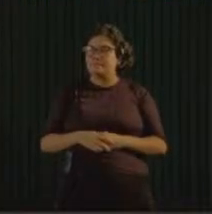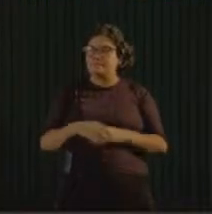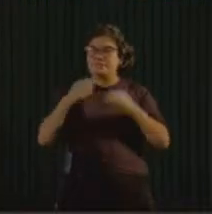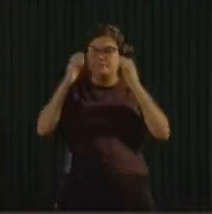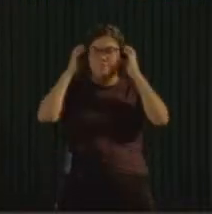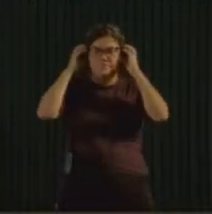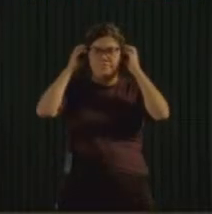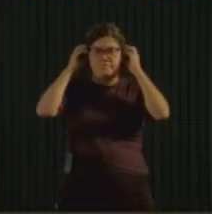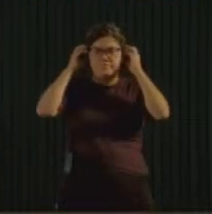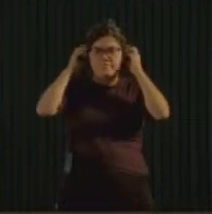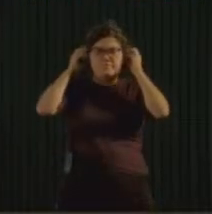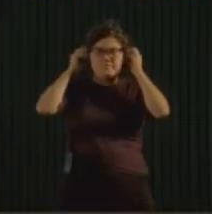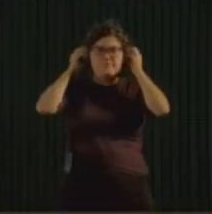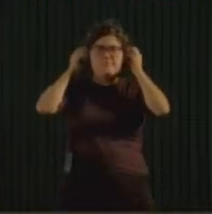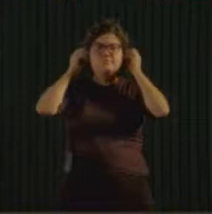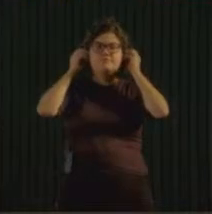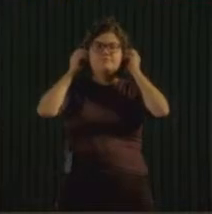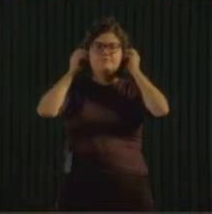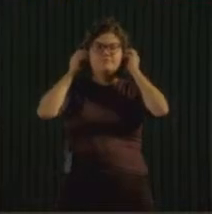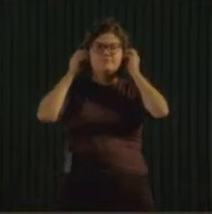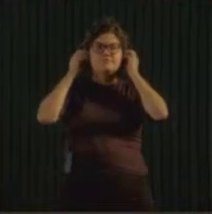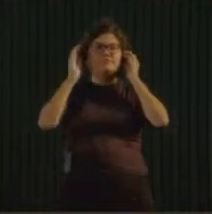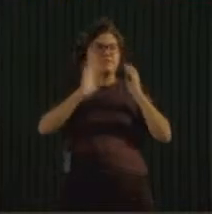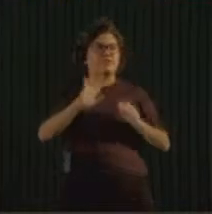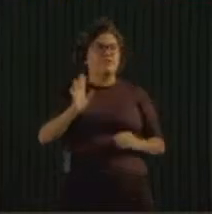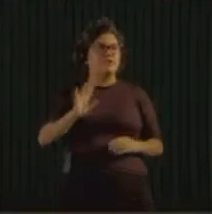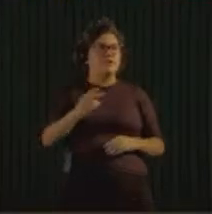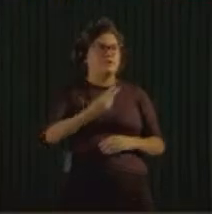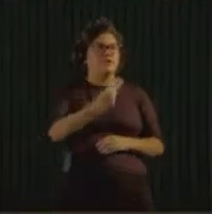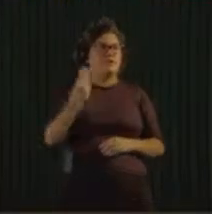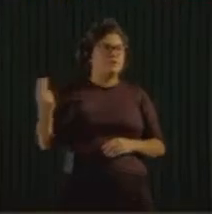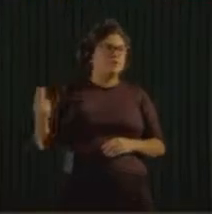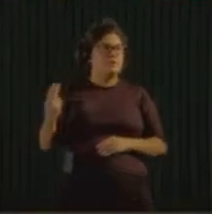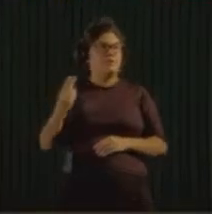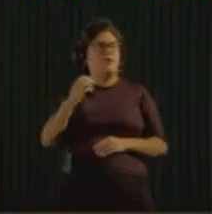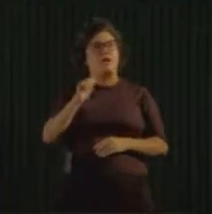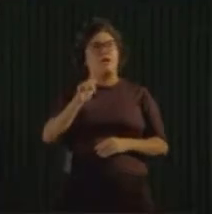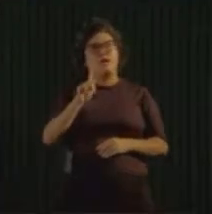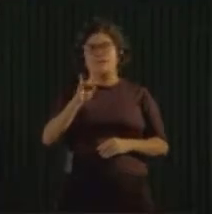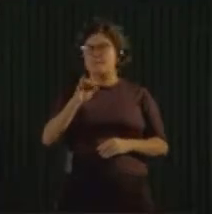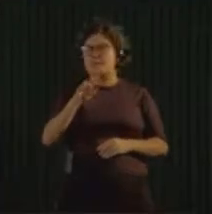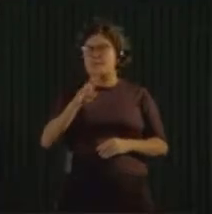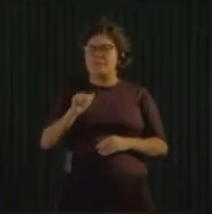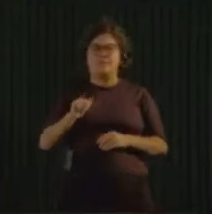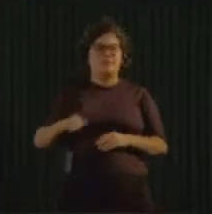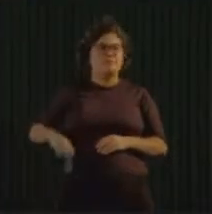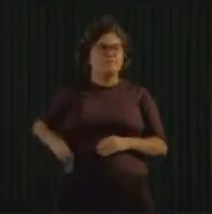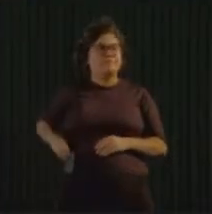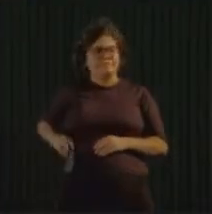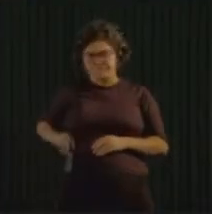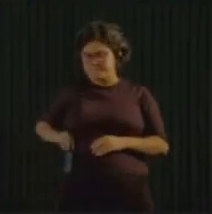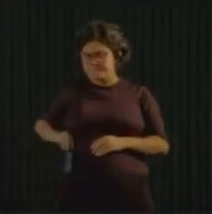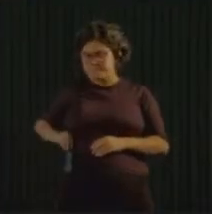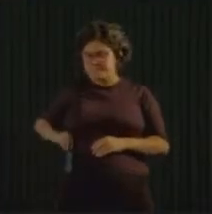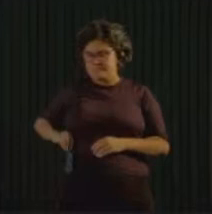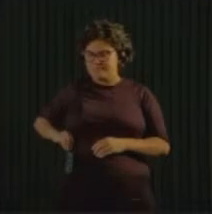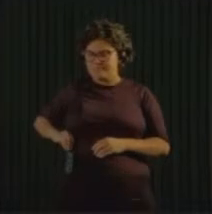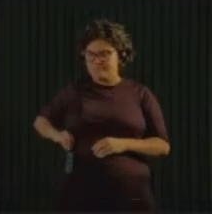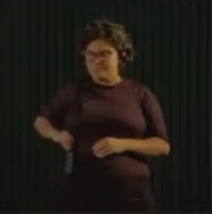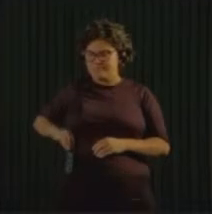Hi everyone, so I'm Akira Sakano from Japan. I'm very happy and honored to be here to present about